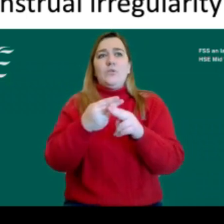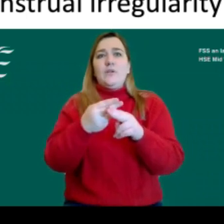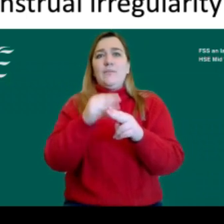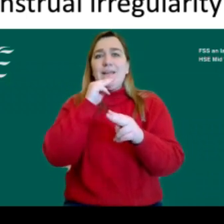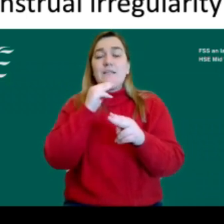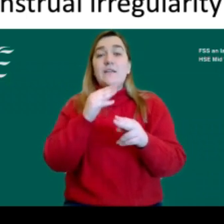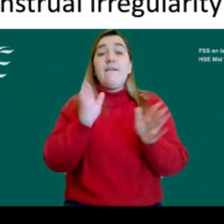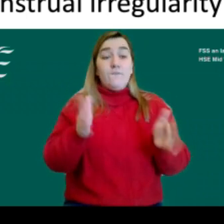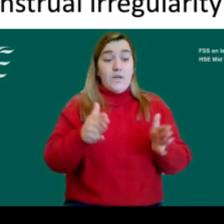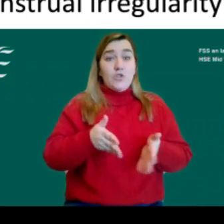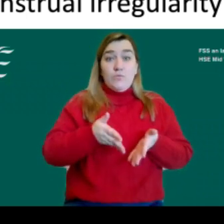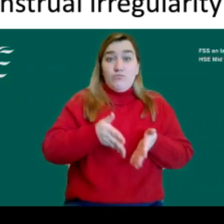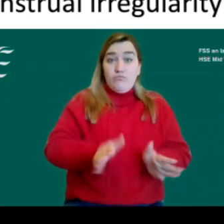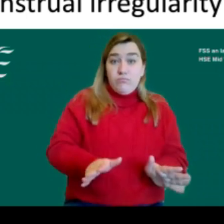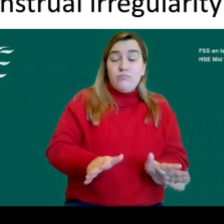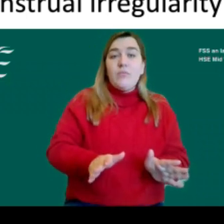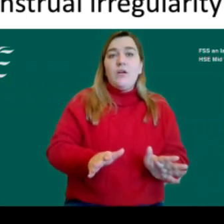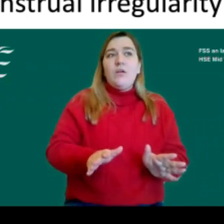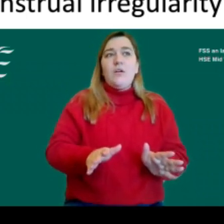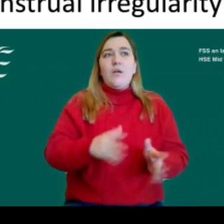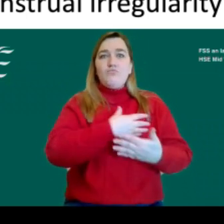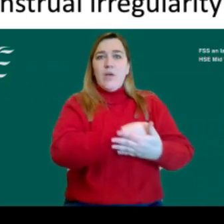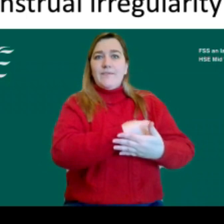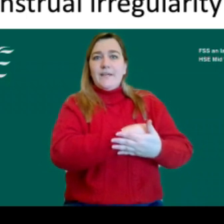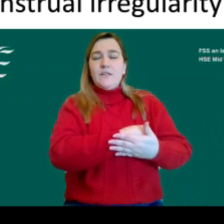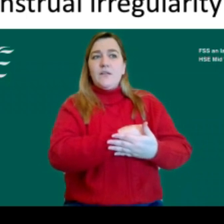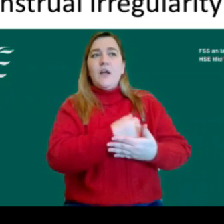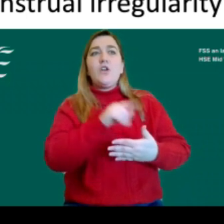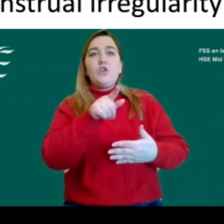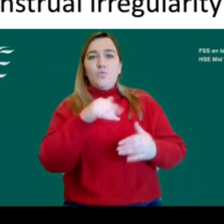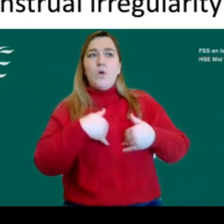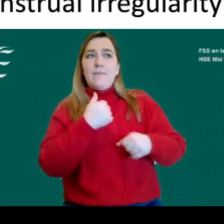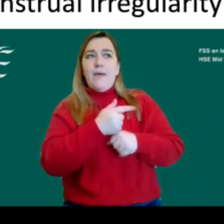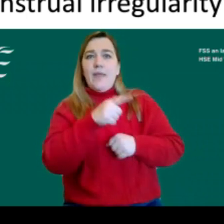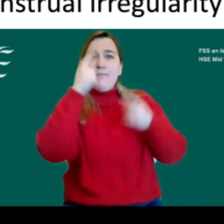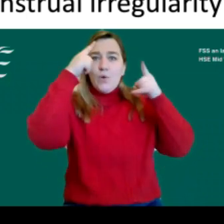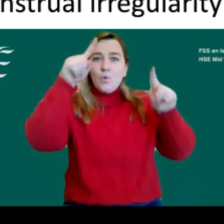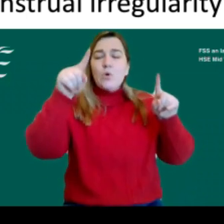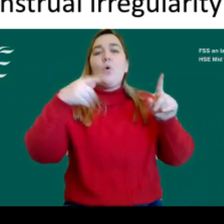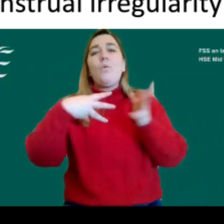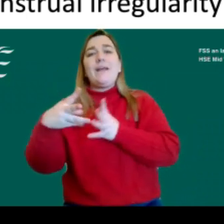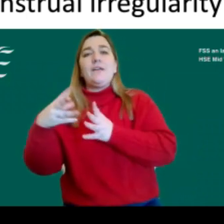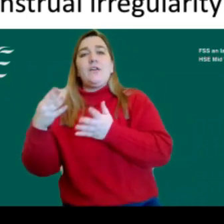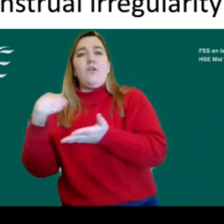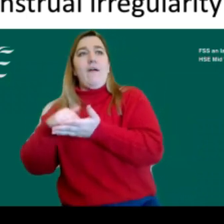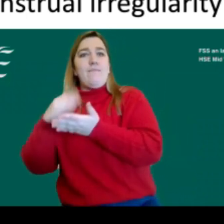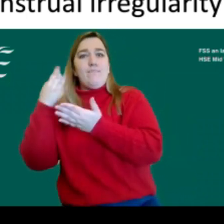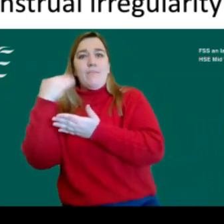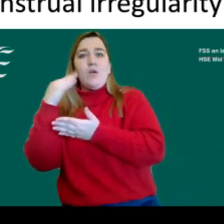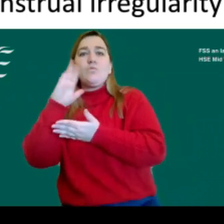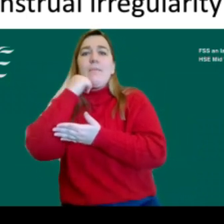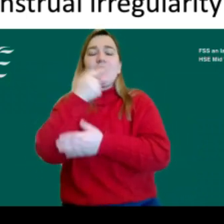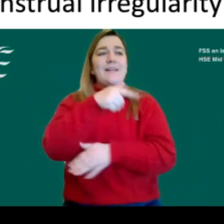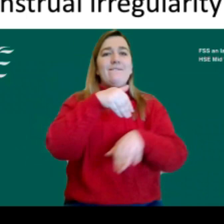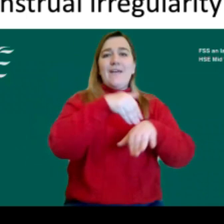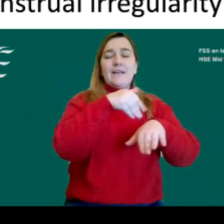they're in their menopausal years as well. Family history is important, but family history of anything is not a reason you can't take HRT. So if your sister had breast cancer, your